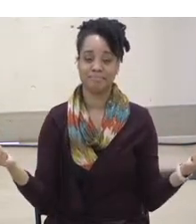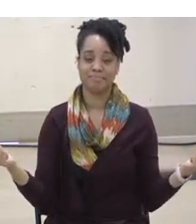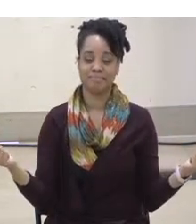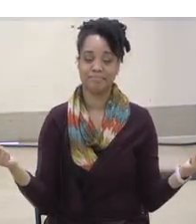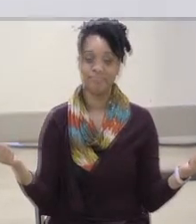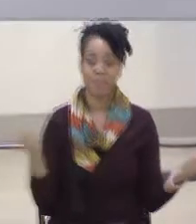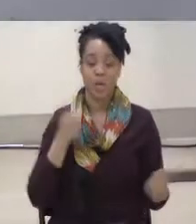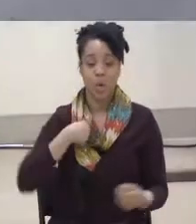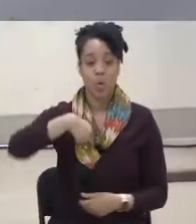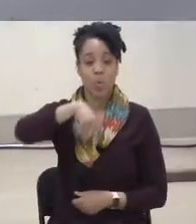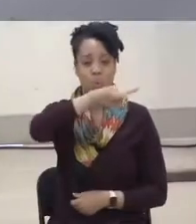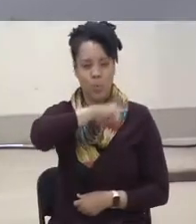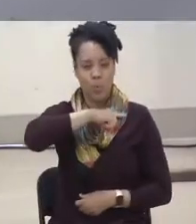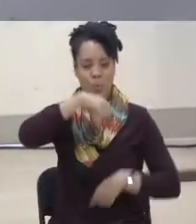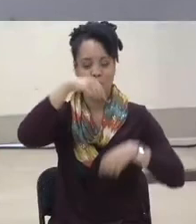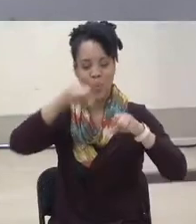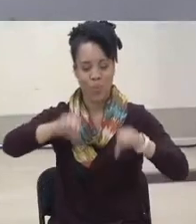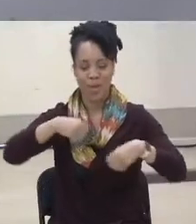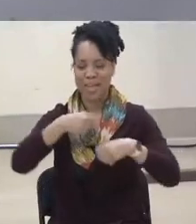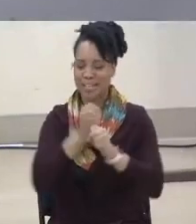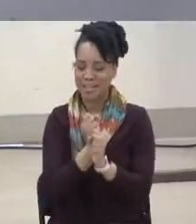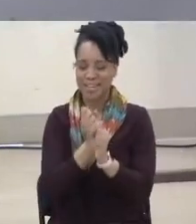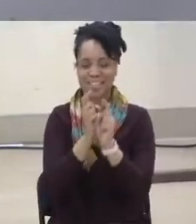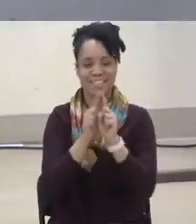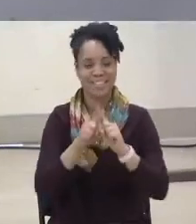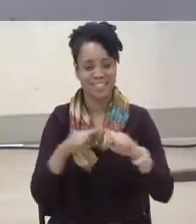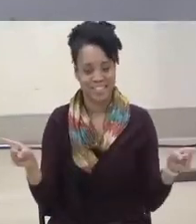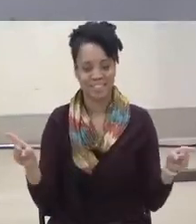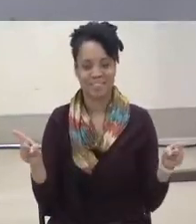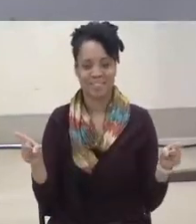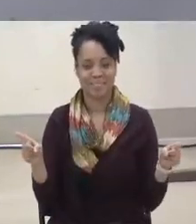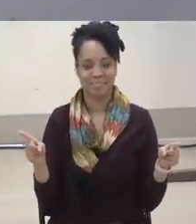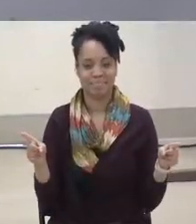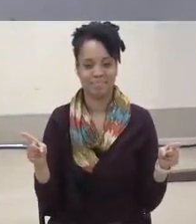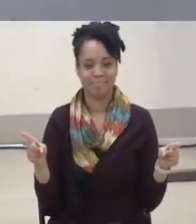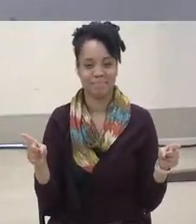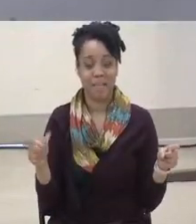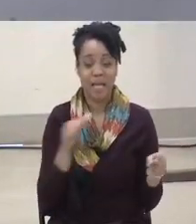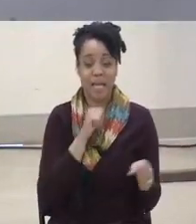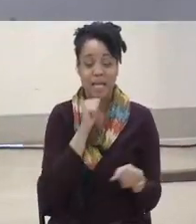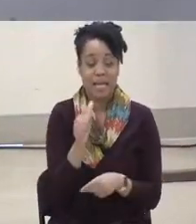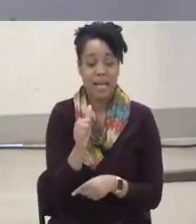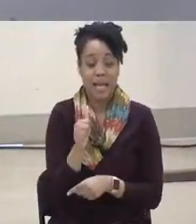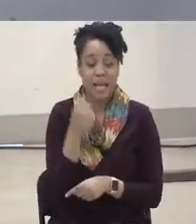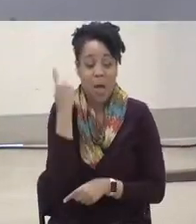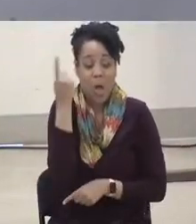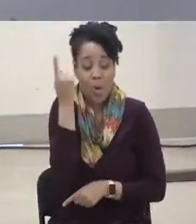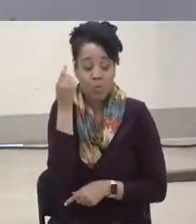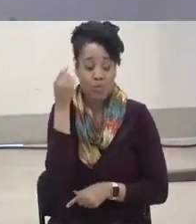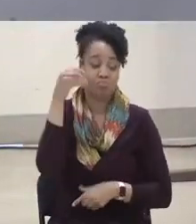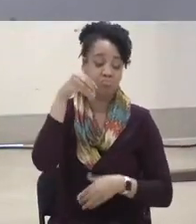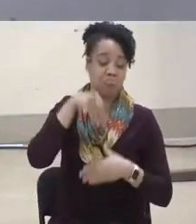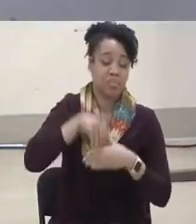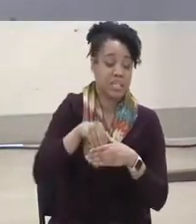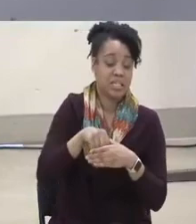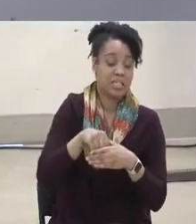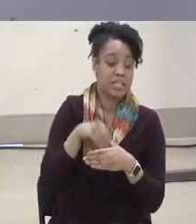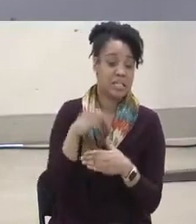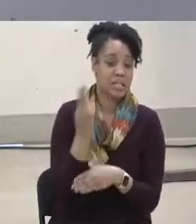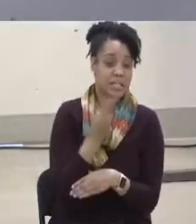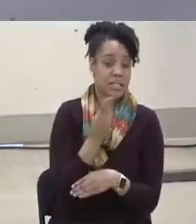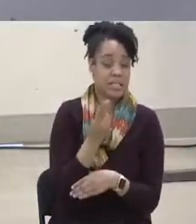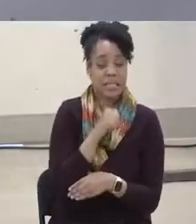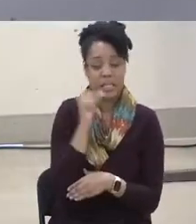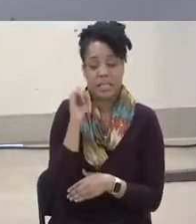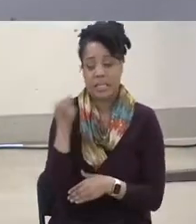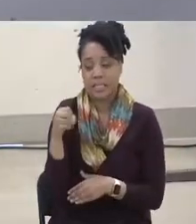We can make the difference, Nosotros podemos hacer la diferencia, not just in us, no solamente en nosotros, not just at